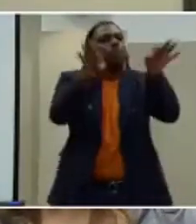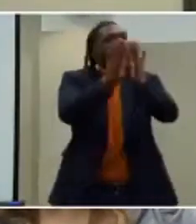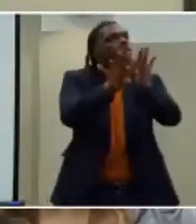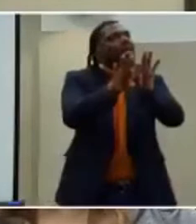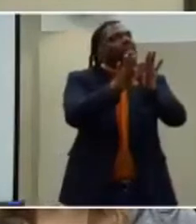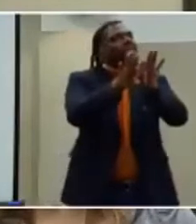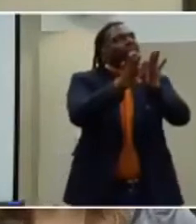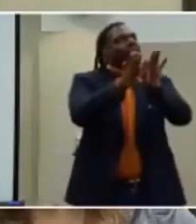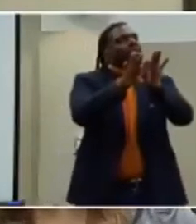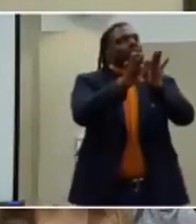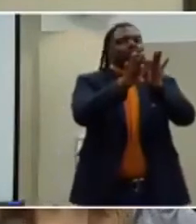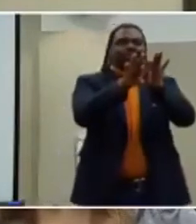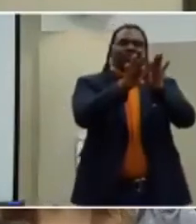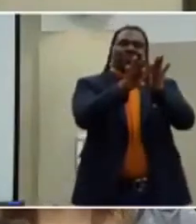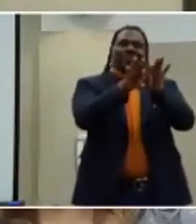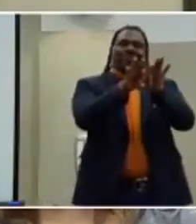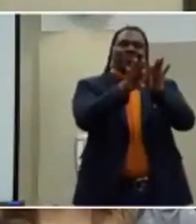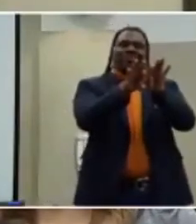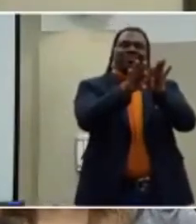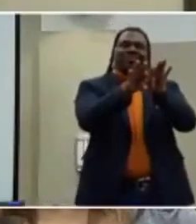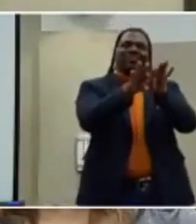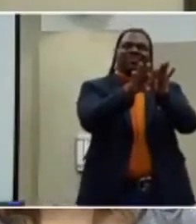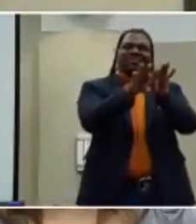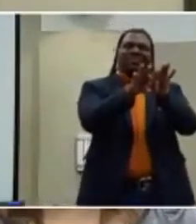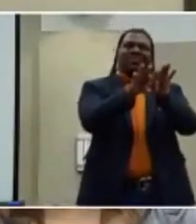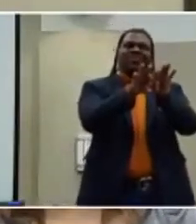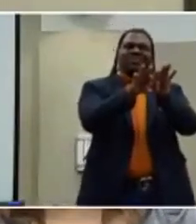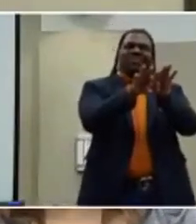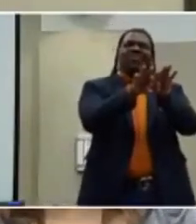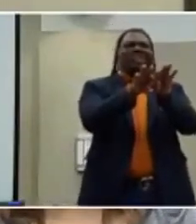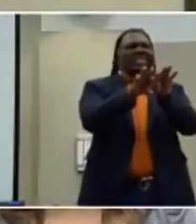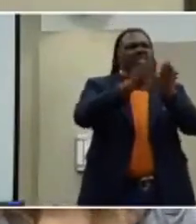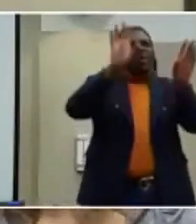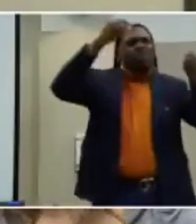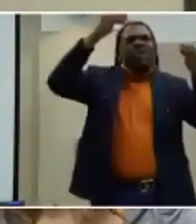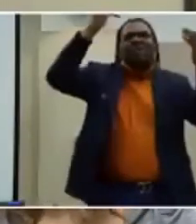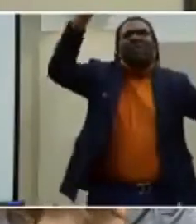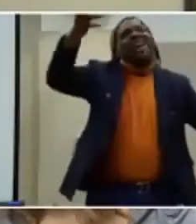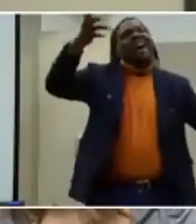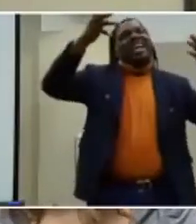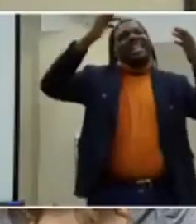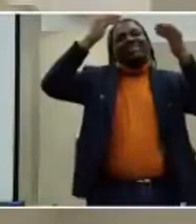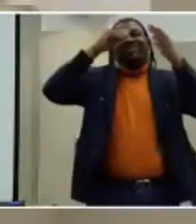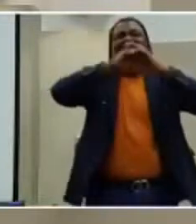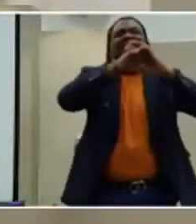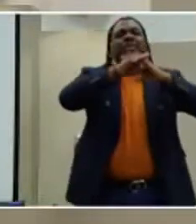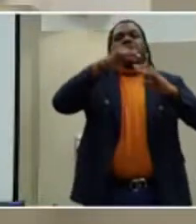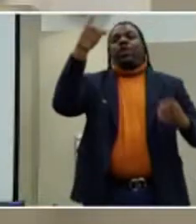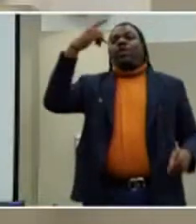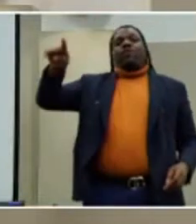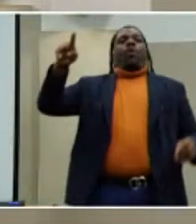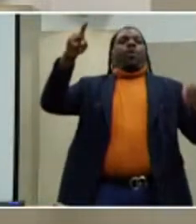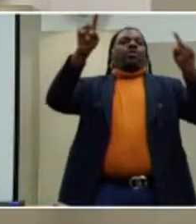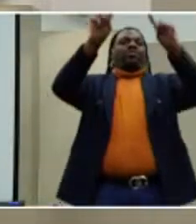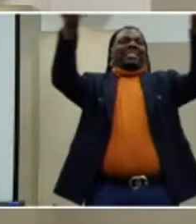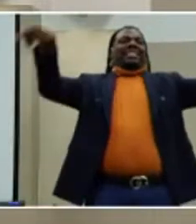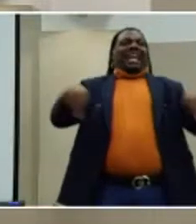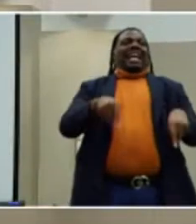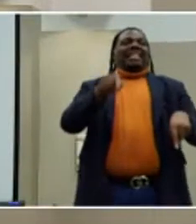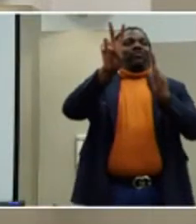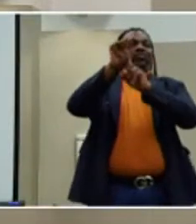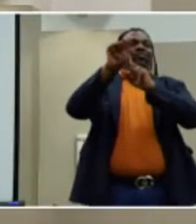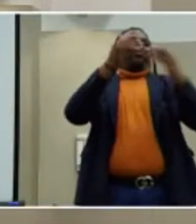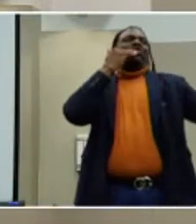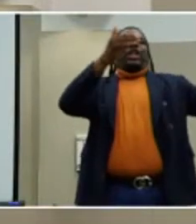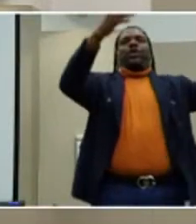on board and make all intersections provide this. Thank you. Thank you very much. Is